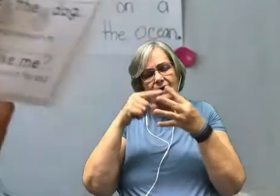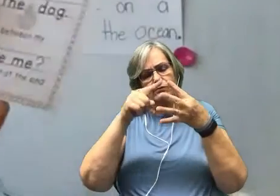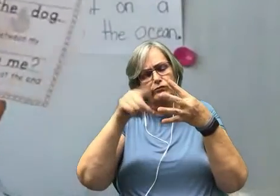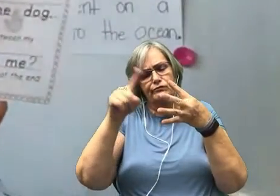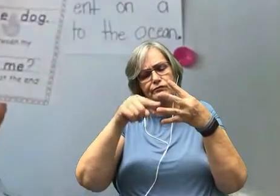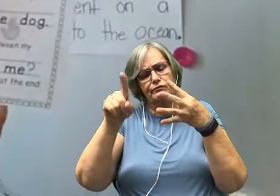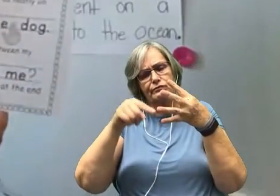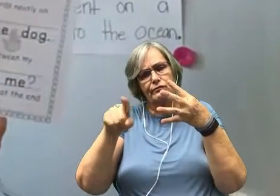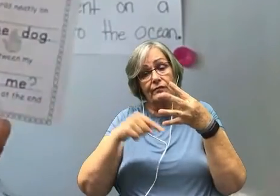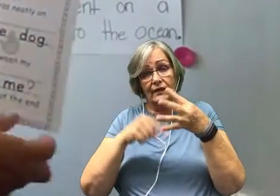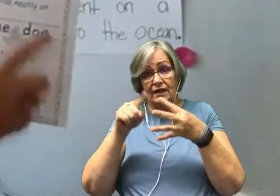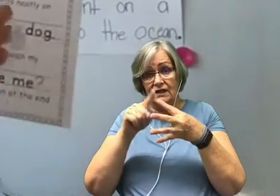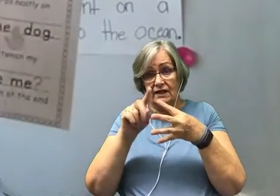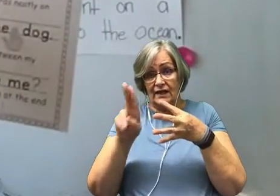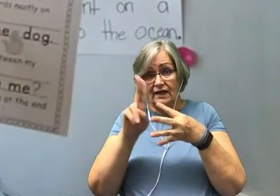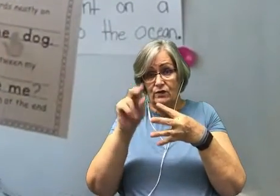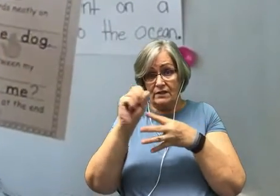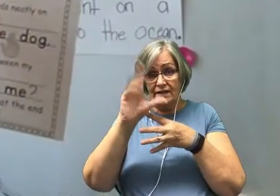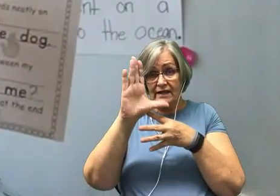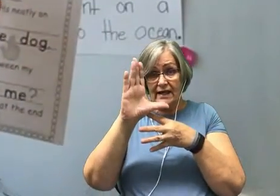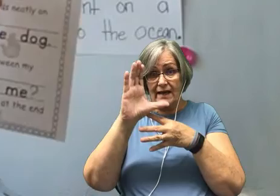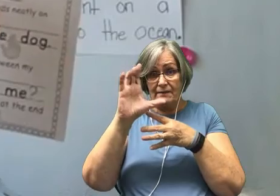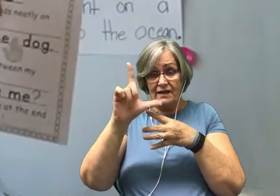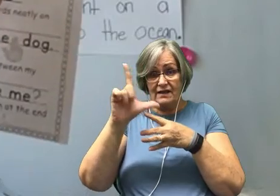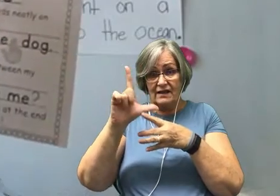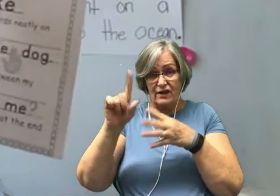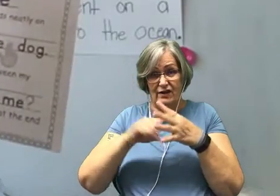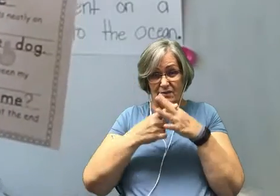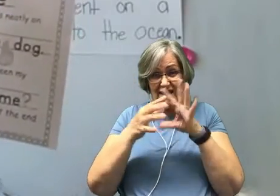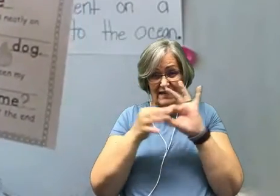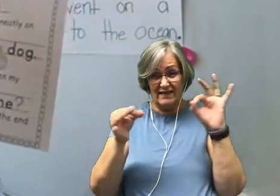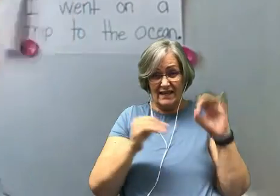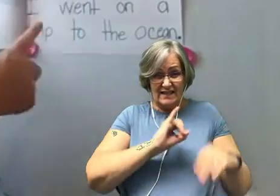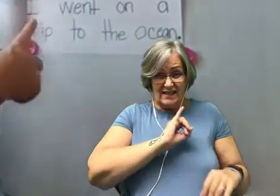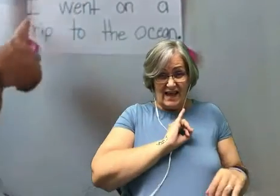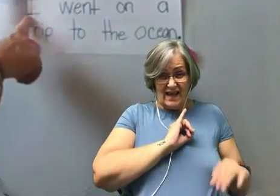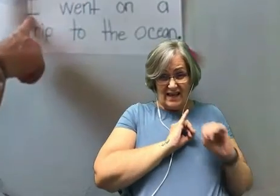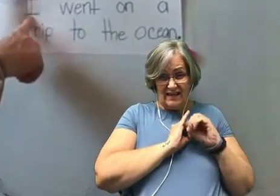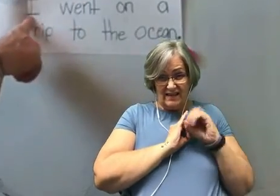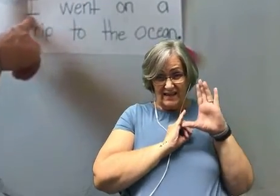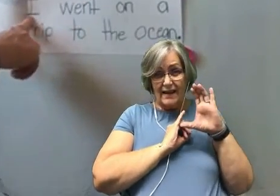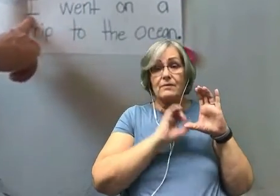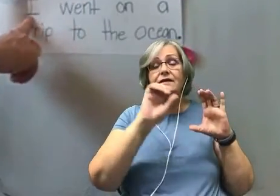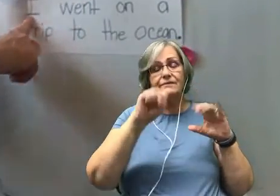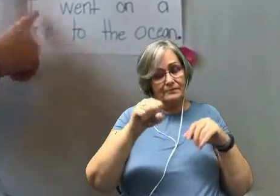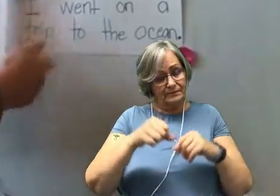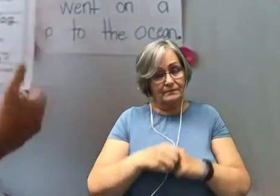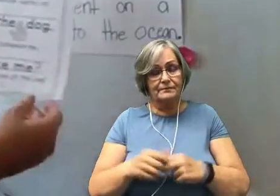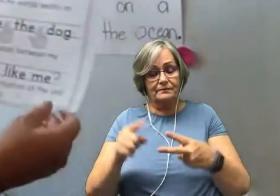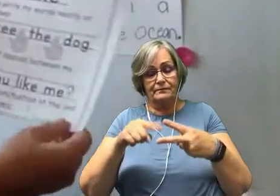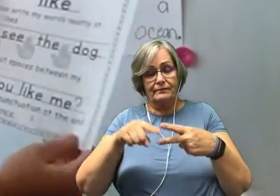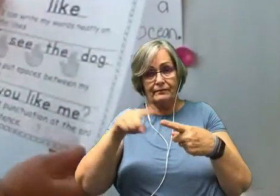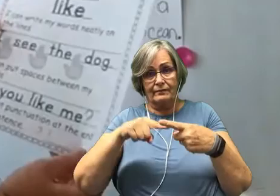think about my checklist. Did I use a capital letter at the beginning of my sentence? I did.